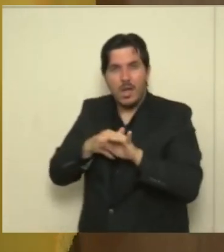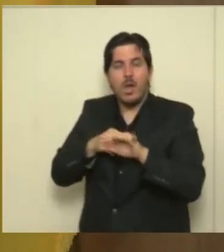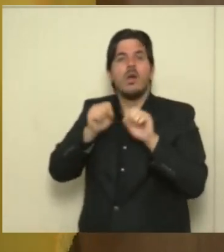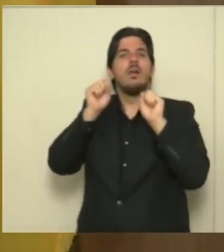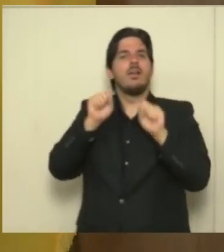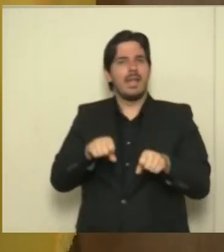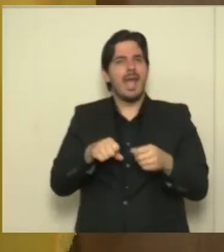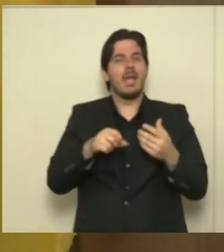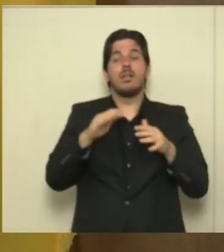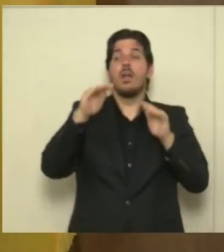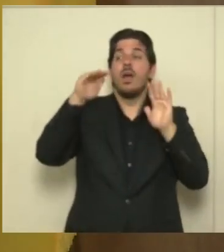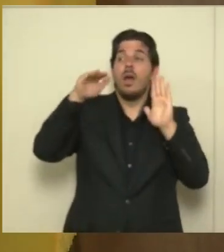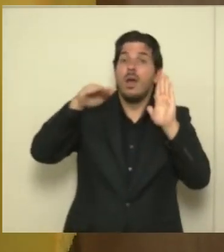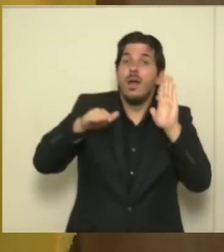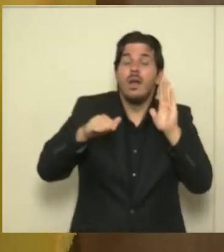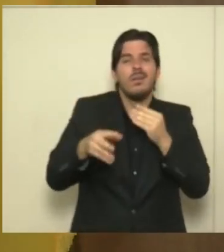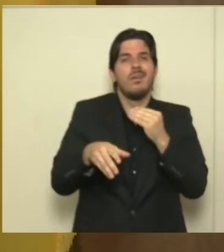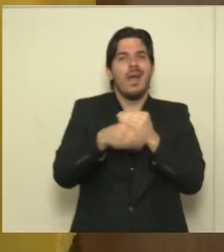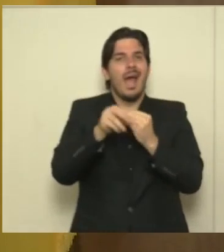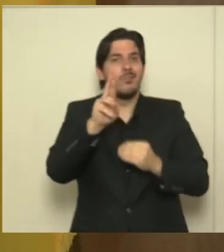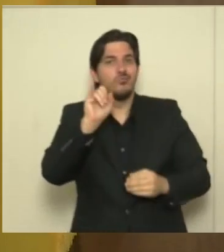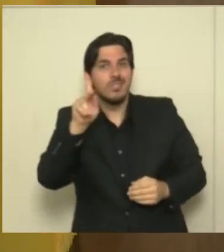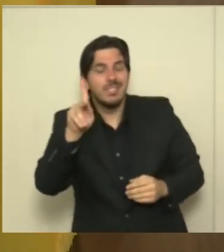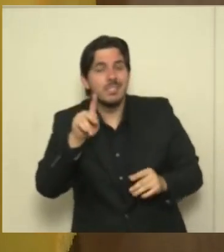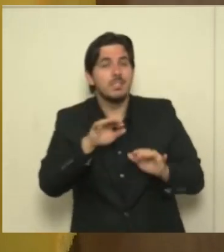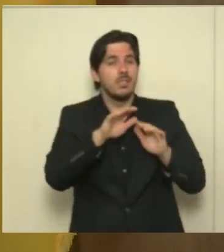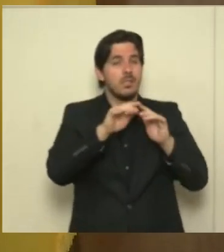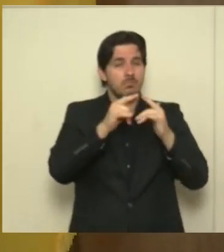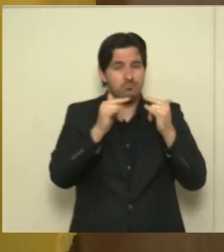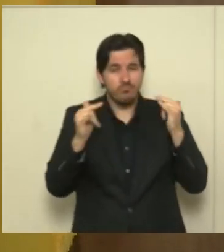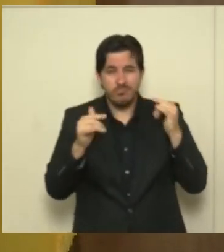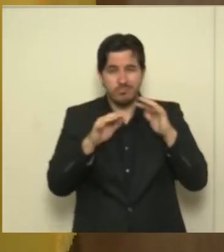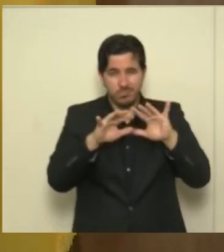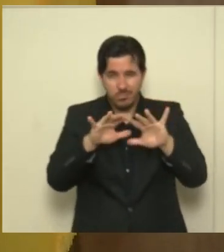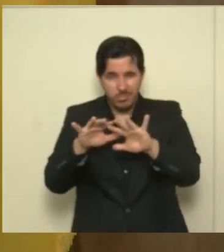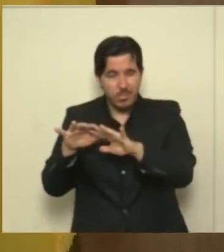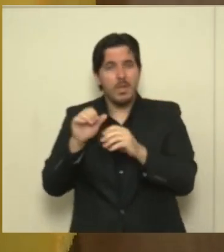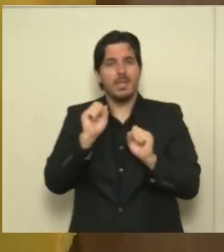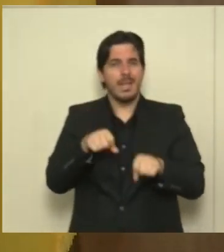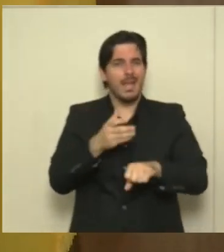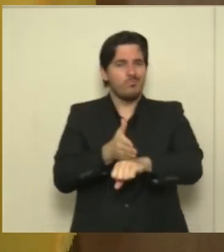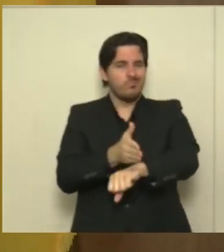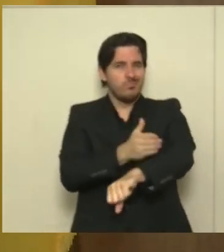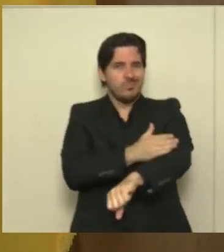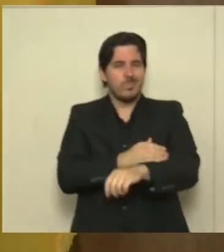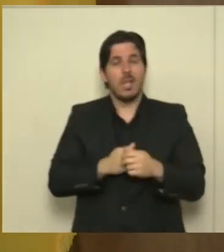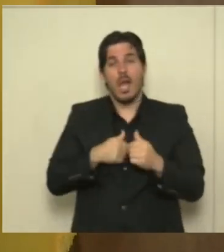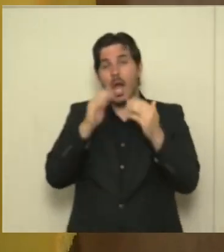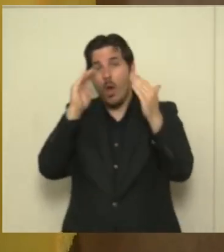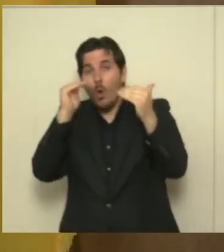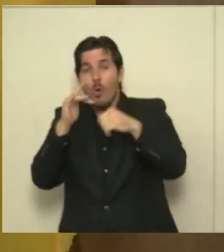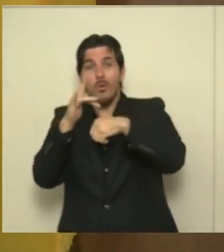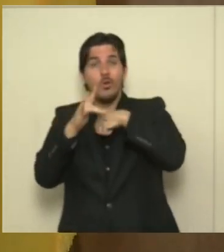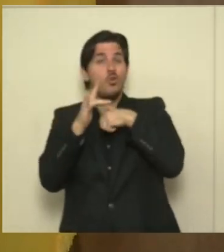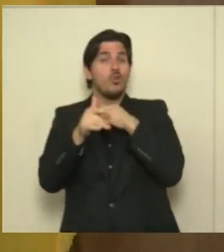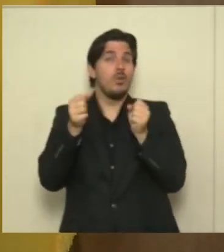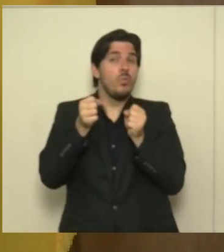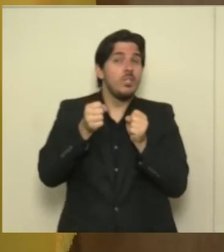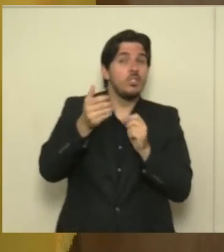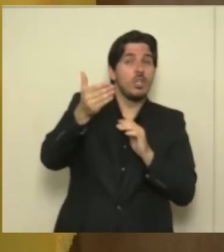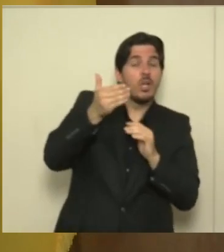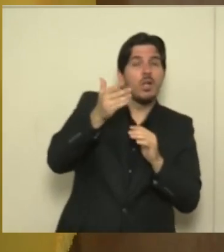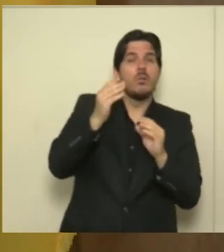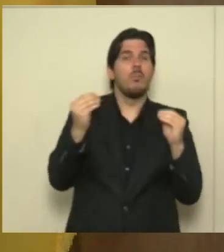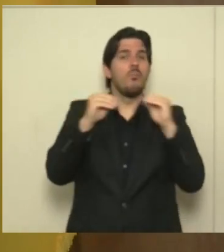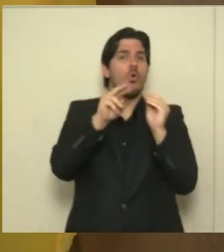to education. And again, in the fall, I'm really hoping that or early winter that we'll have more news about a credible